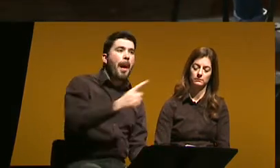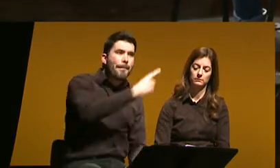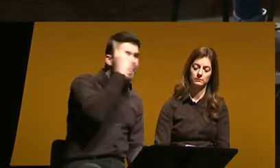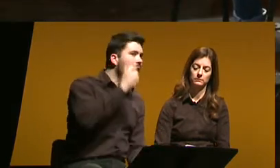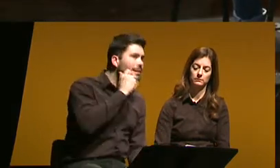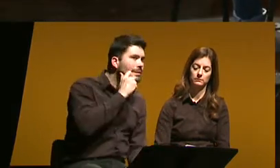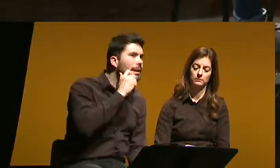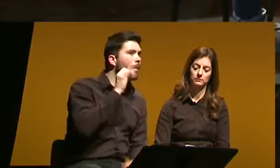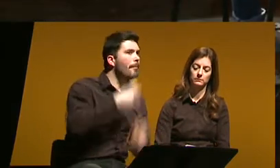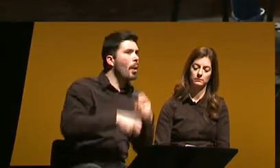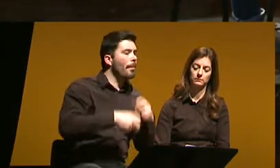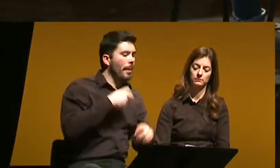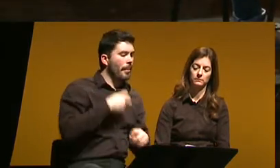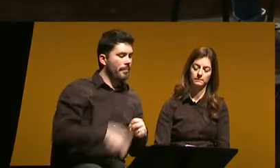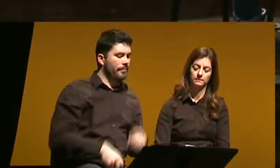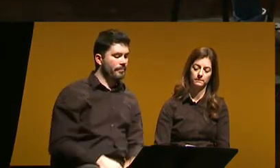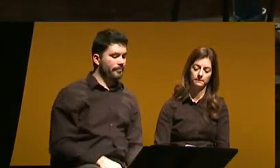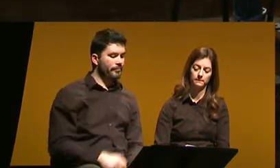is.